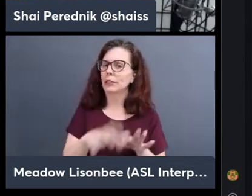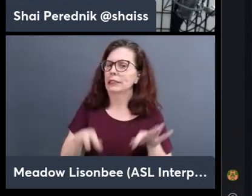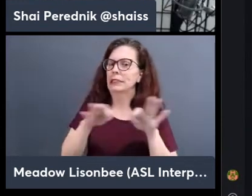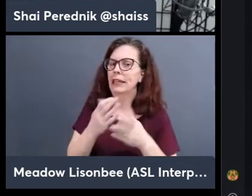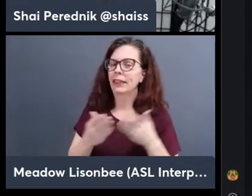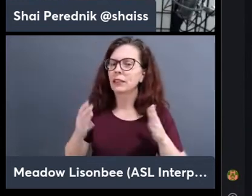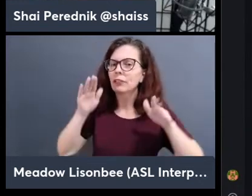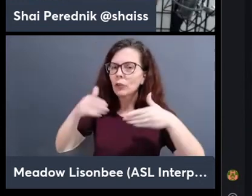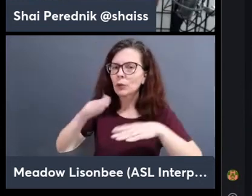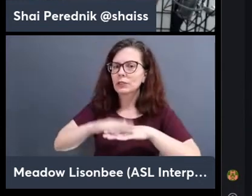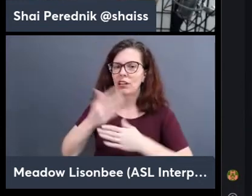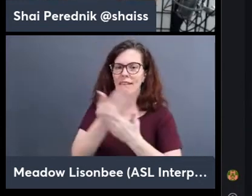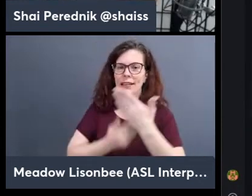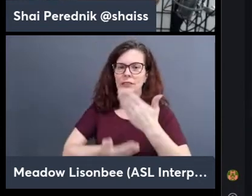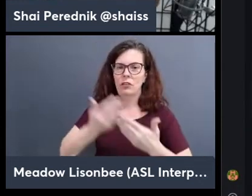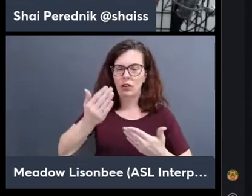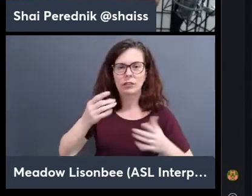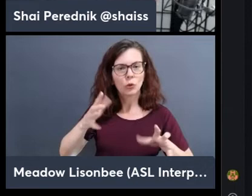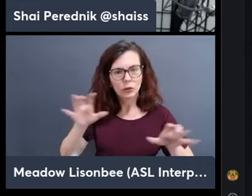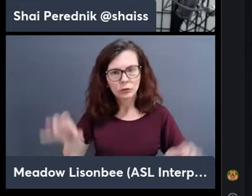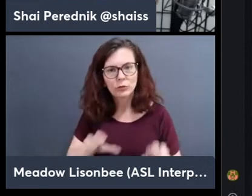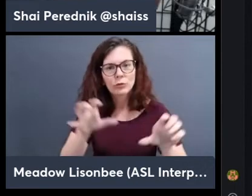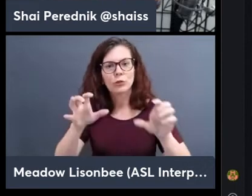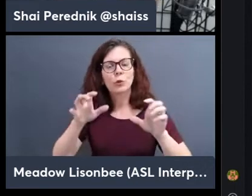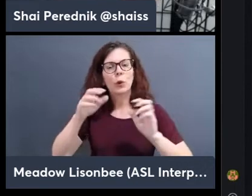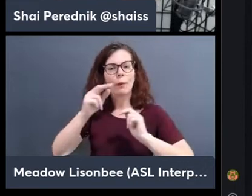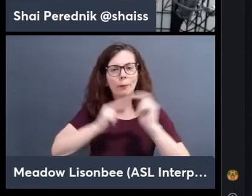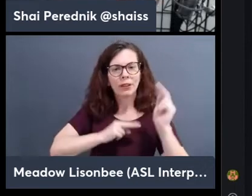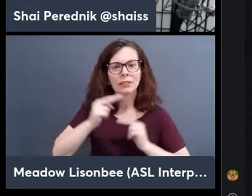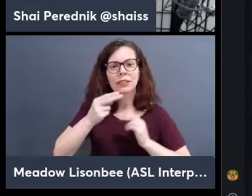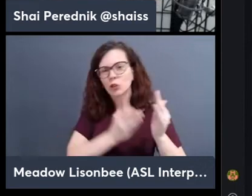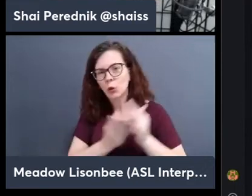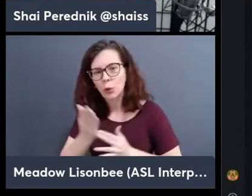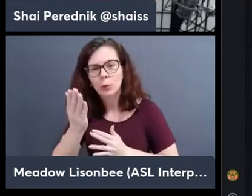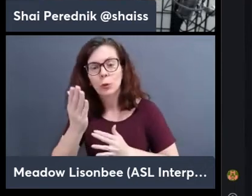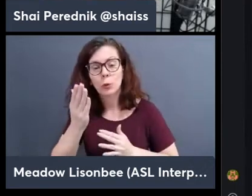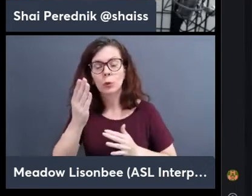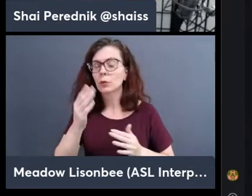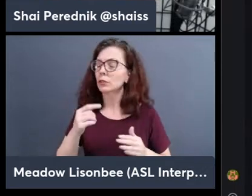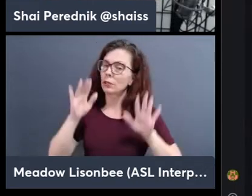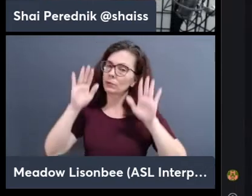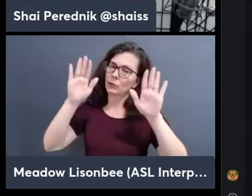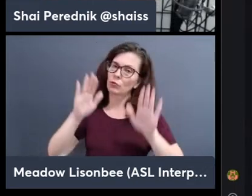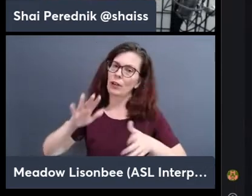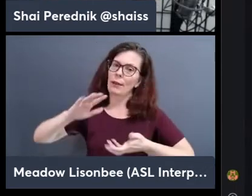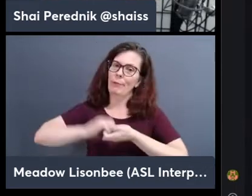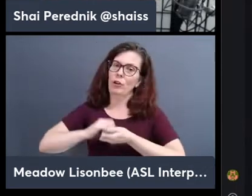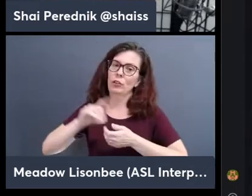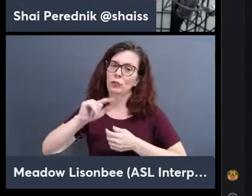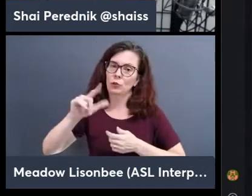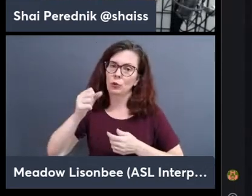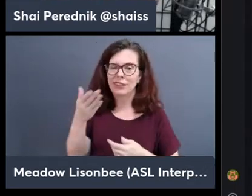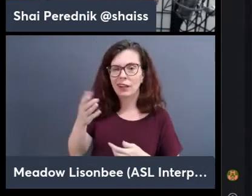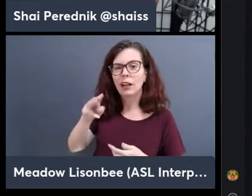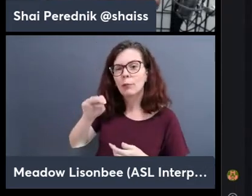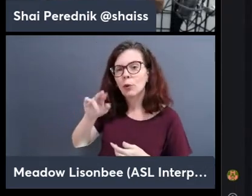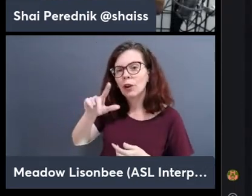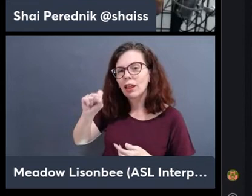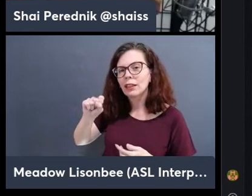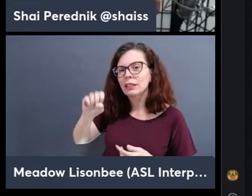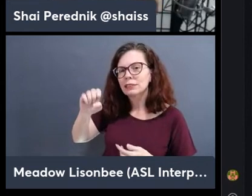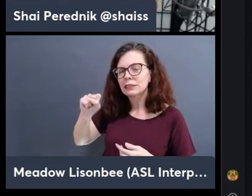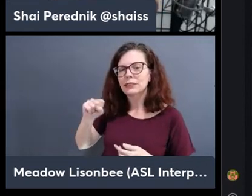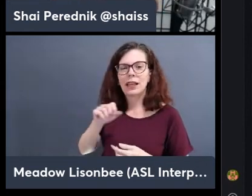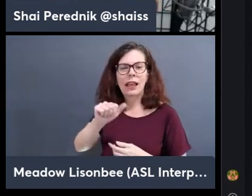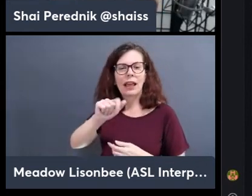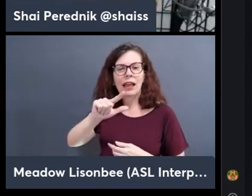on hands-on, right? Get your hands dirty, start building, start going through it. There's great partner tools out there. I mentioned Morales and Alchemy, right? They have not only